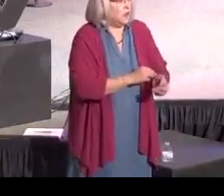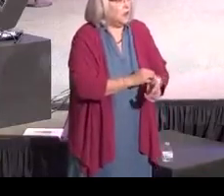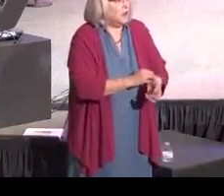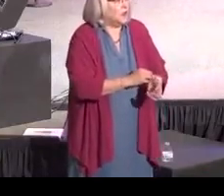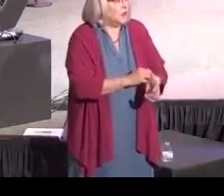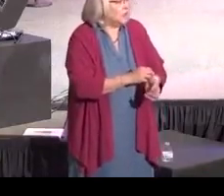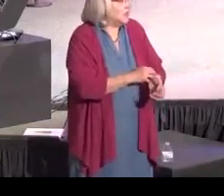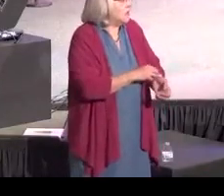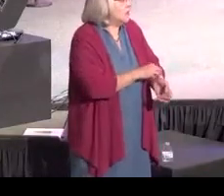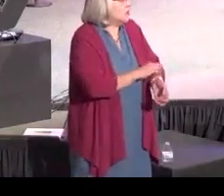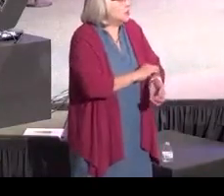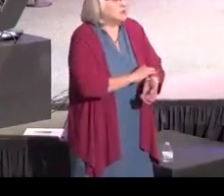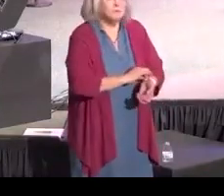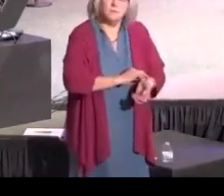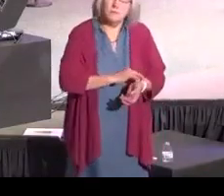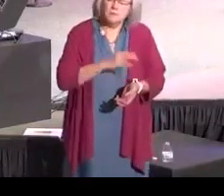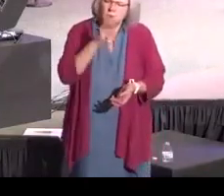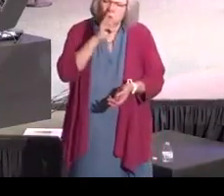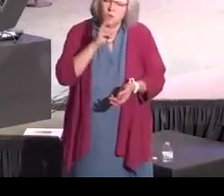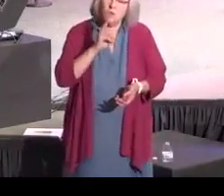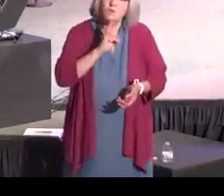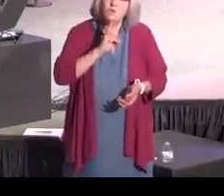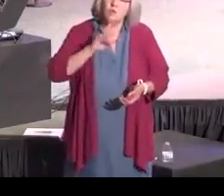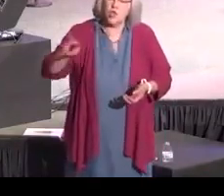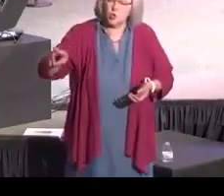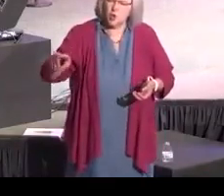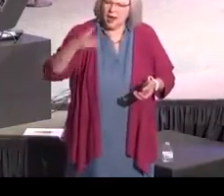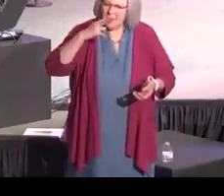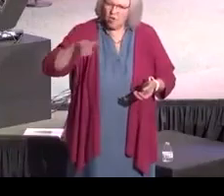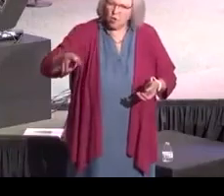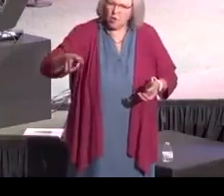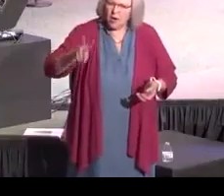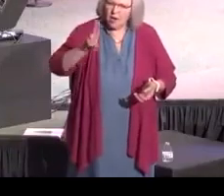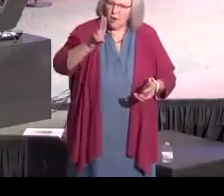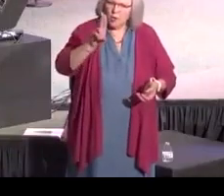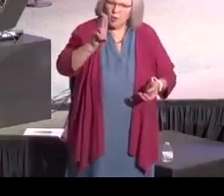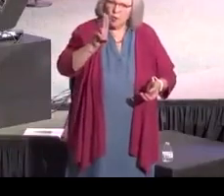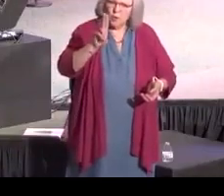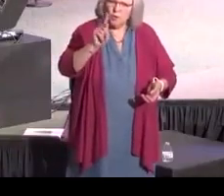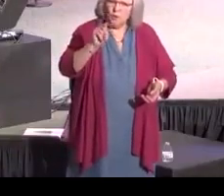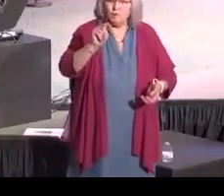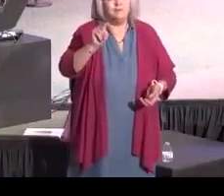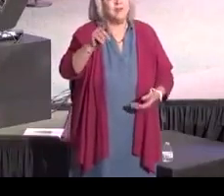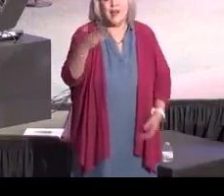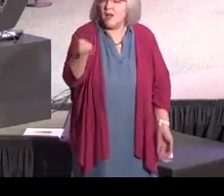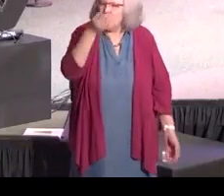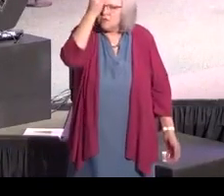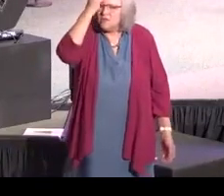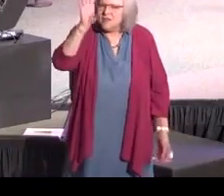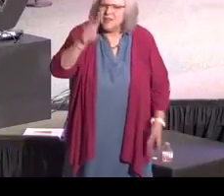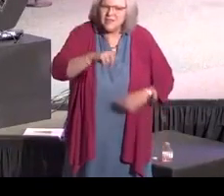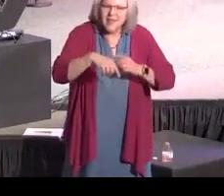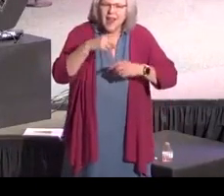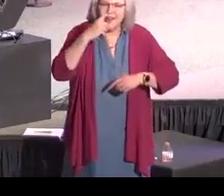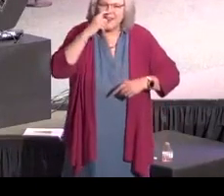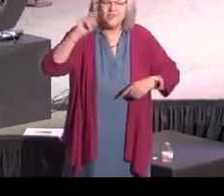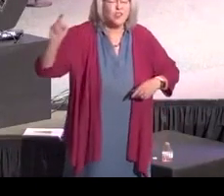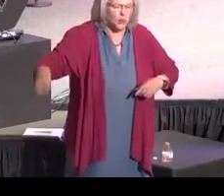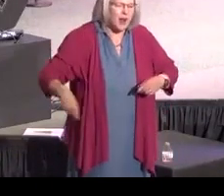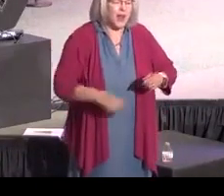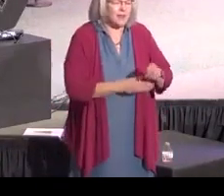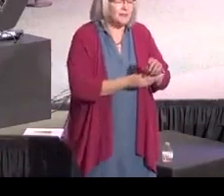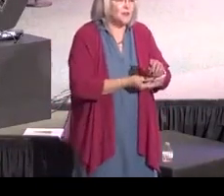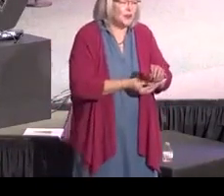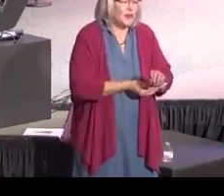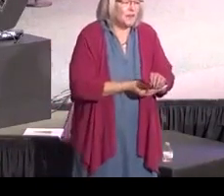trip. I think we're still traumatized by it. So I'm gonna talk about it to kind of this morning. It's therapeutic for me to tell you about